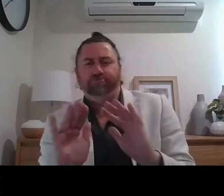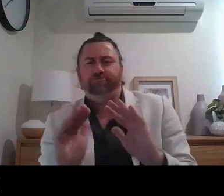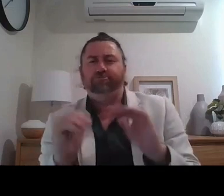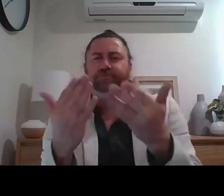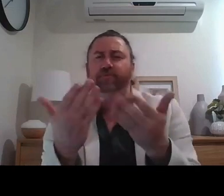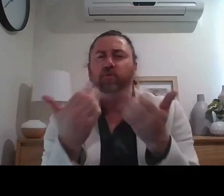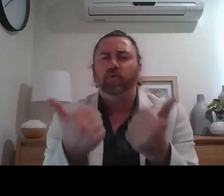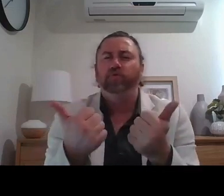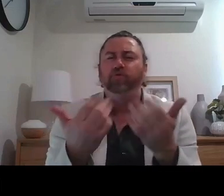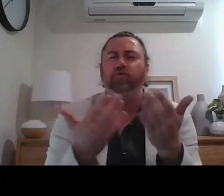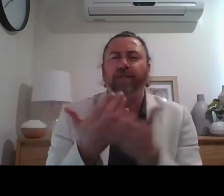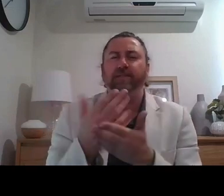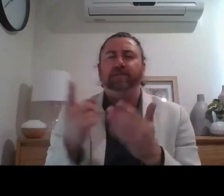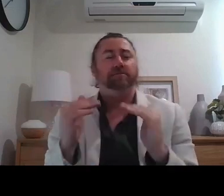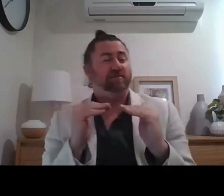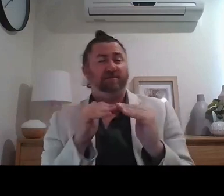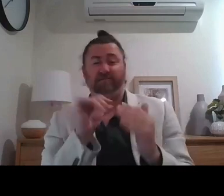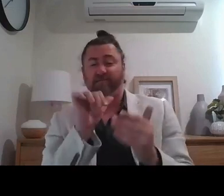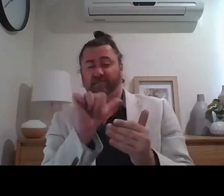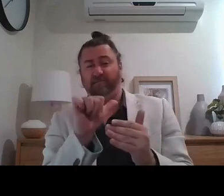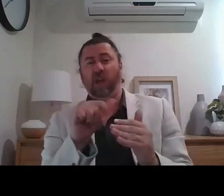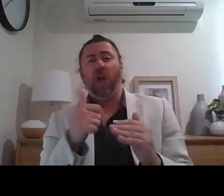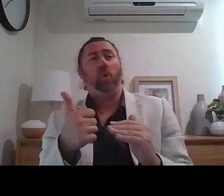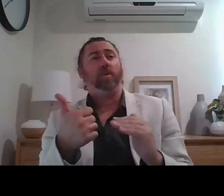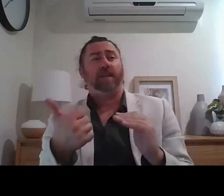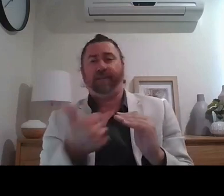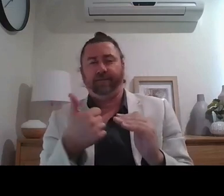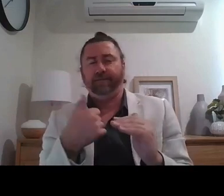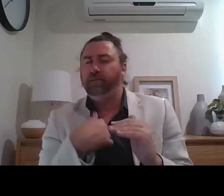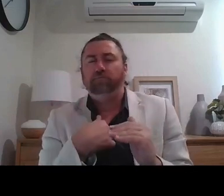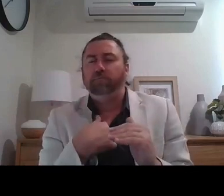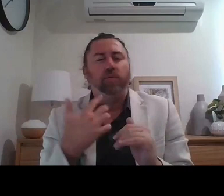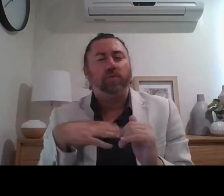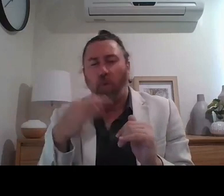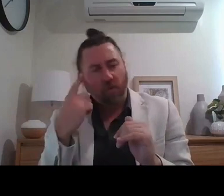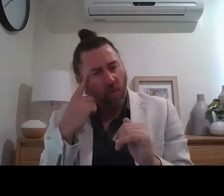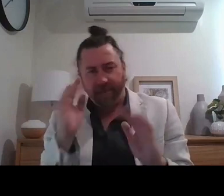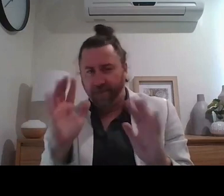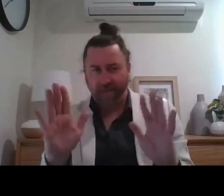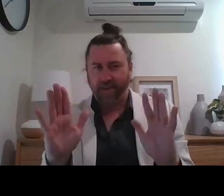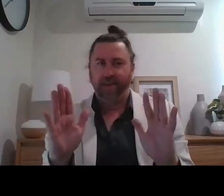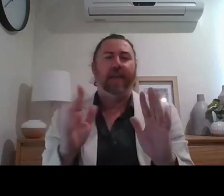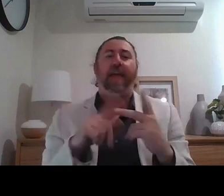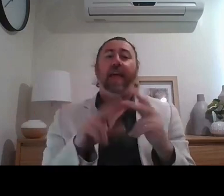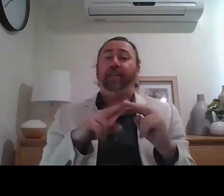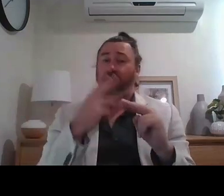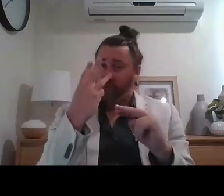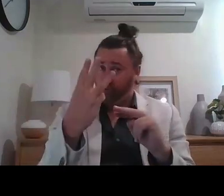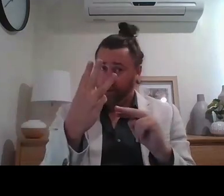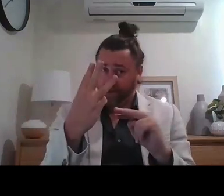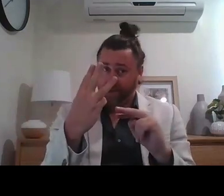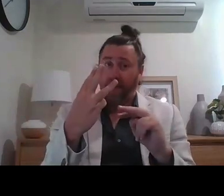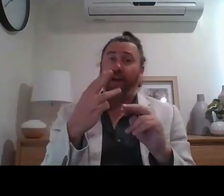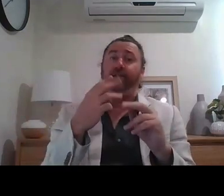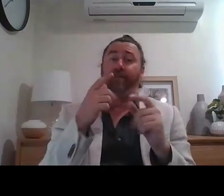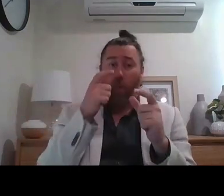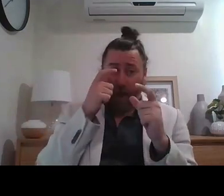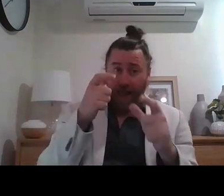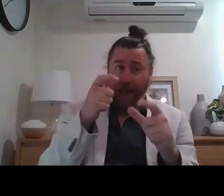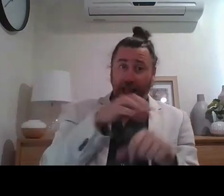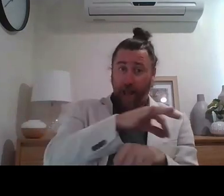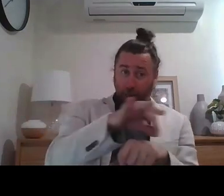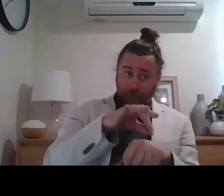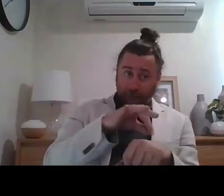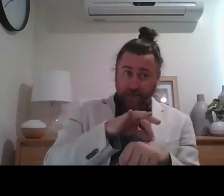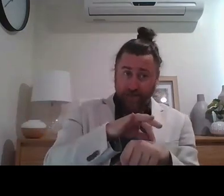I don't think it would be a fantastic solution anyway from a design perspective. I think it's right. If you get if you